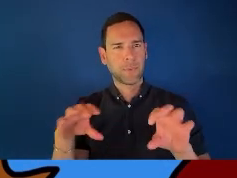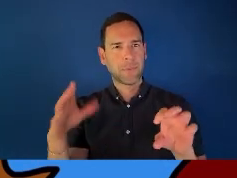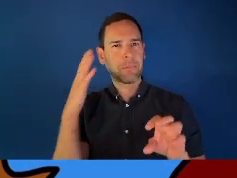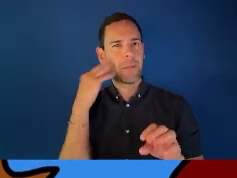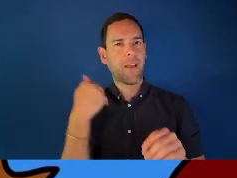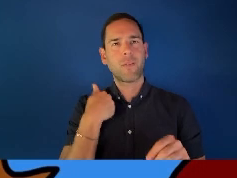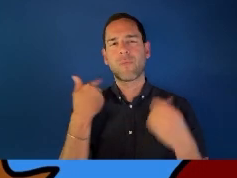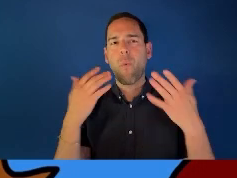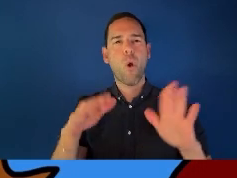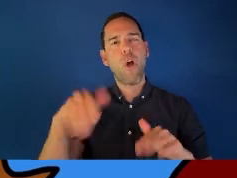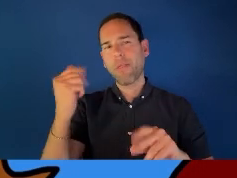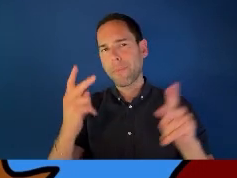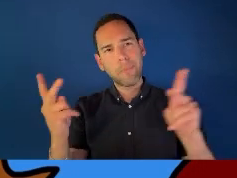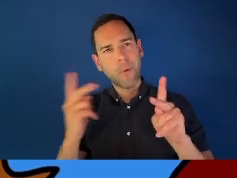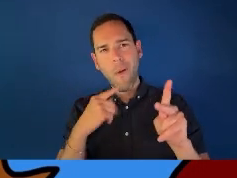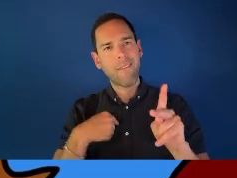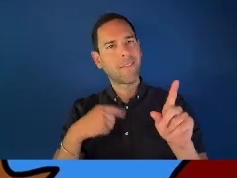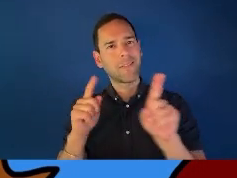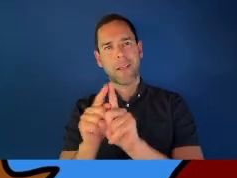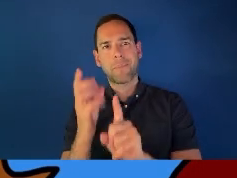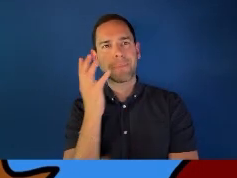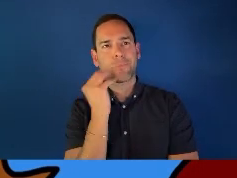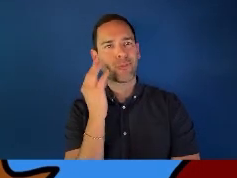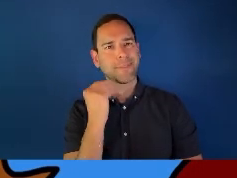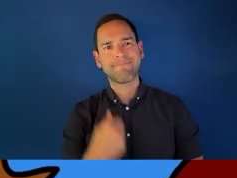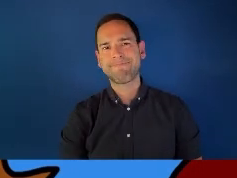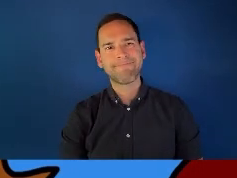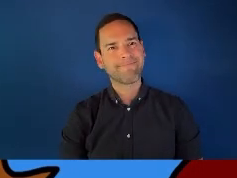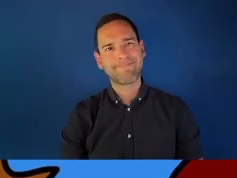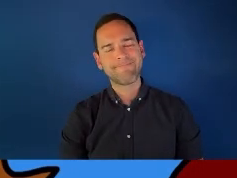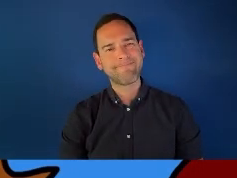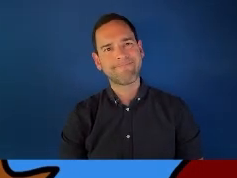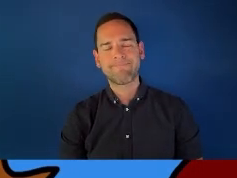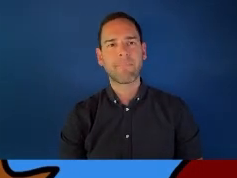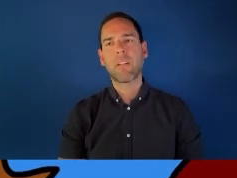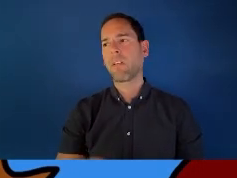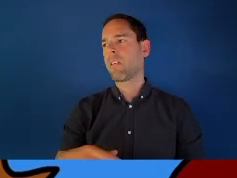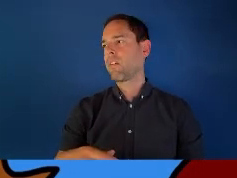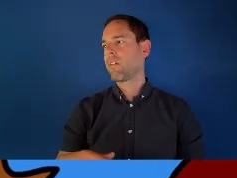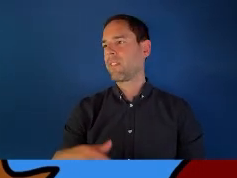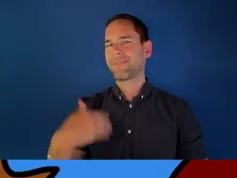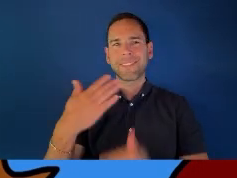easier for the next people, then that's what I want to do.